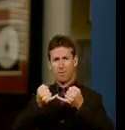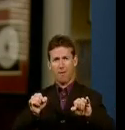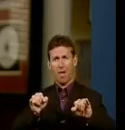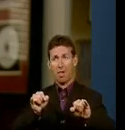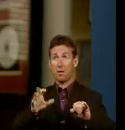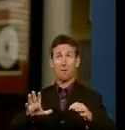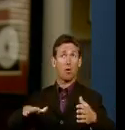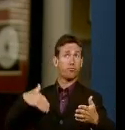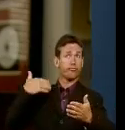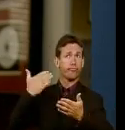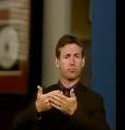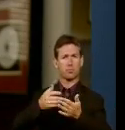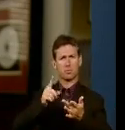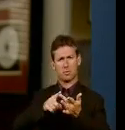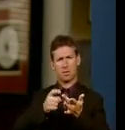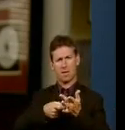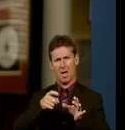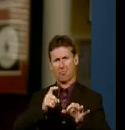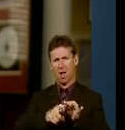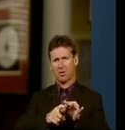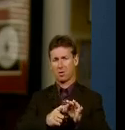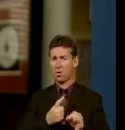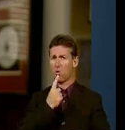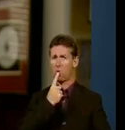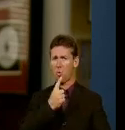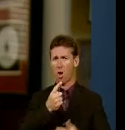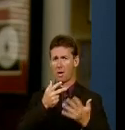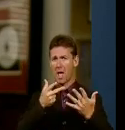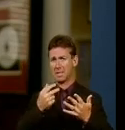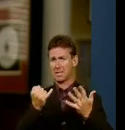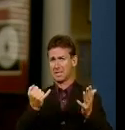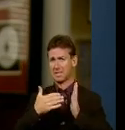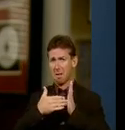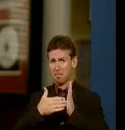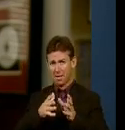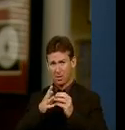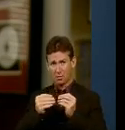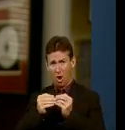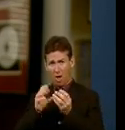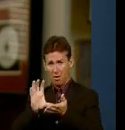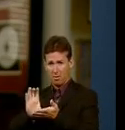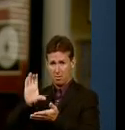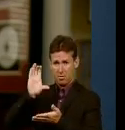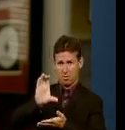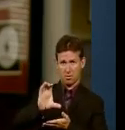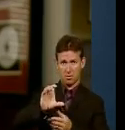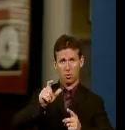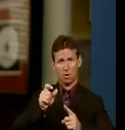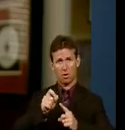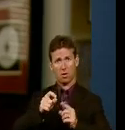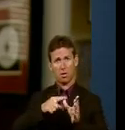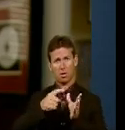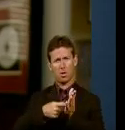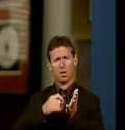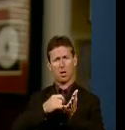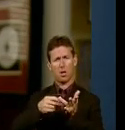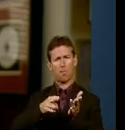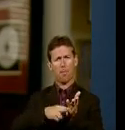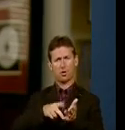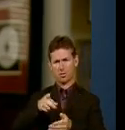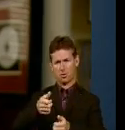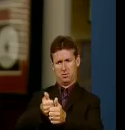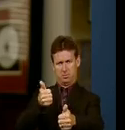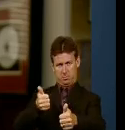enterprise. $186 million was spent under the Parsons contract. By the time the contract